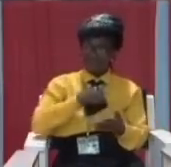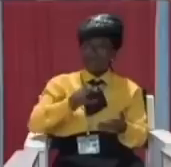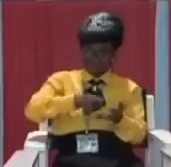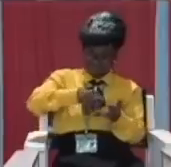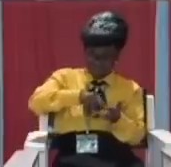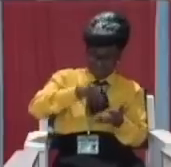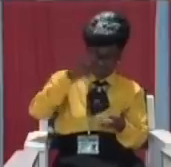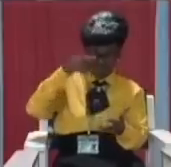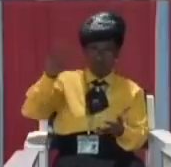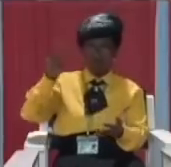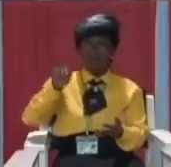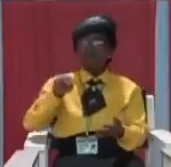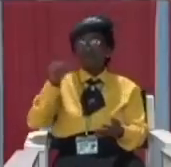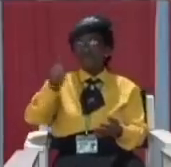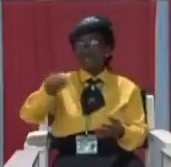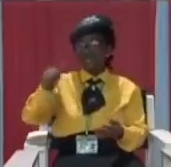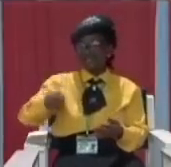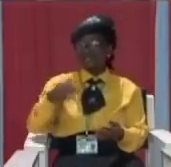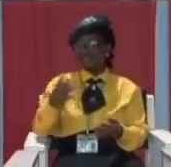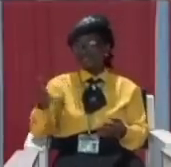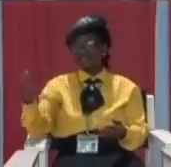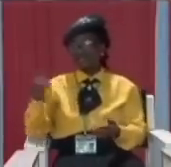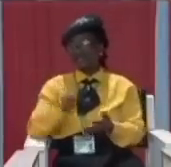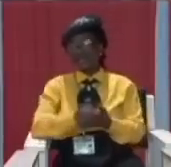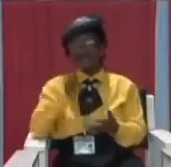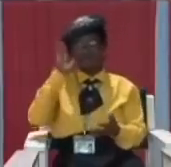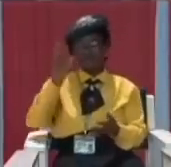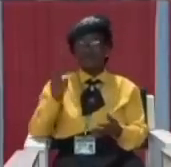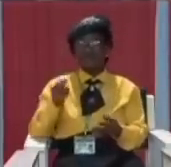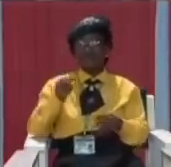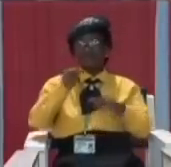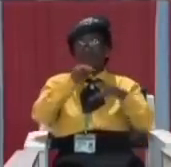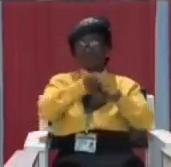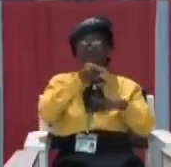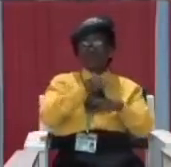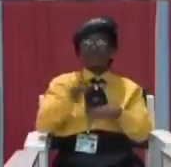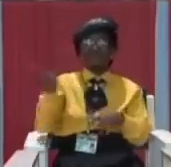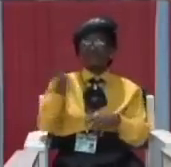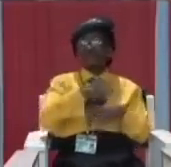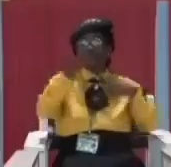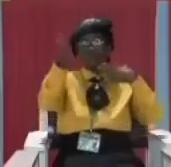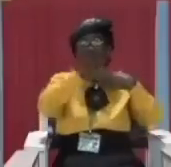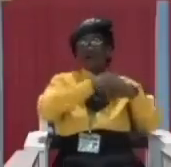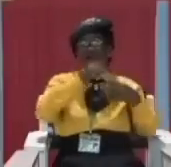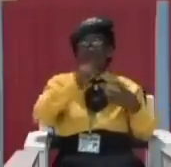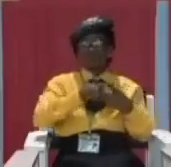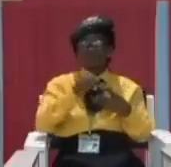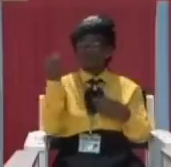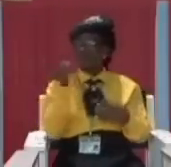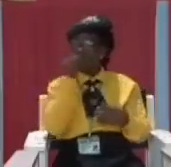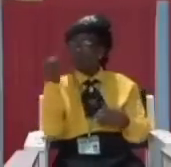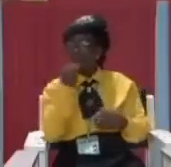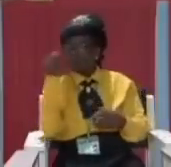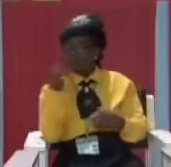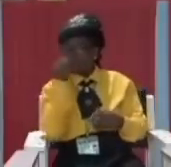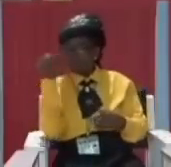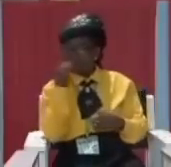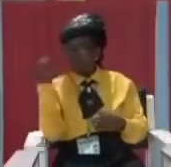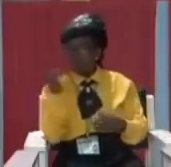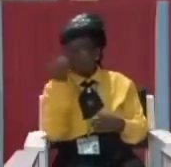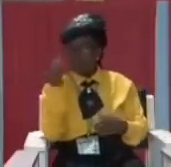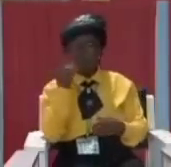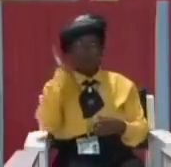Anything that will send you back to the witch doctors will never happen to you in Jesus' name.